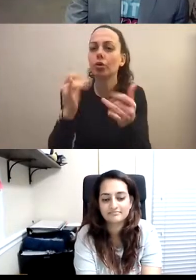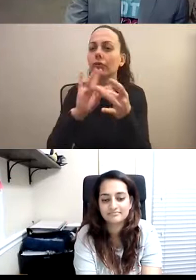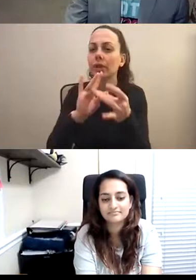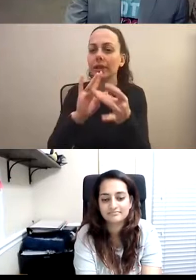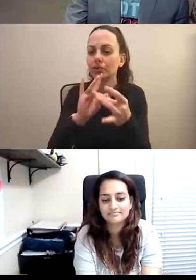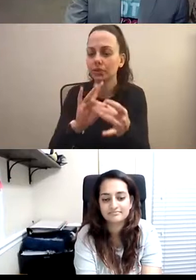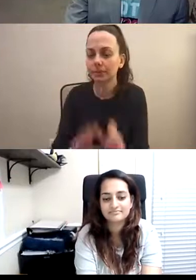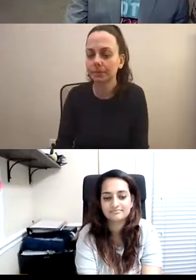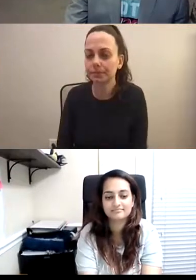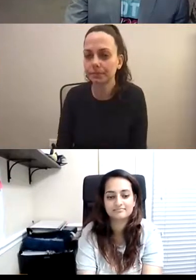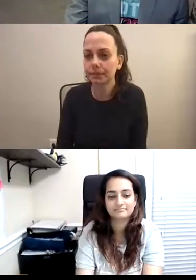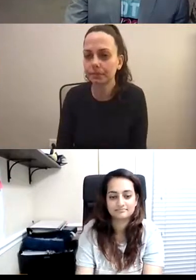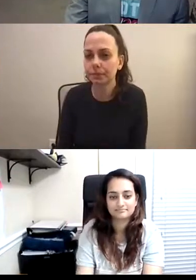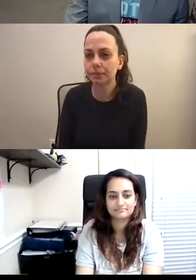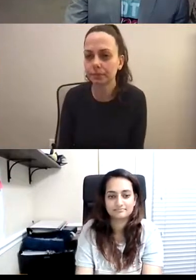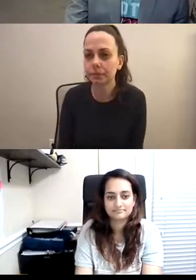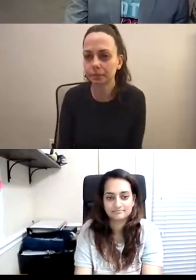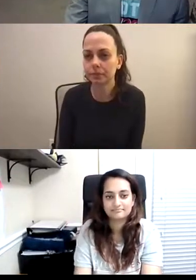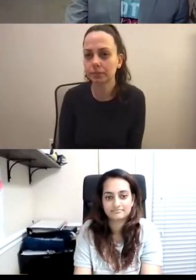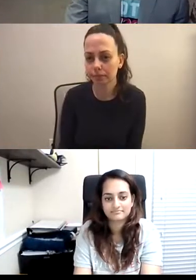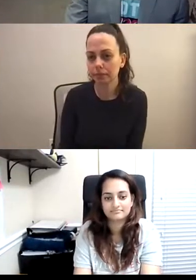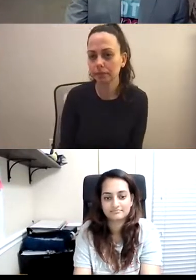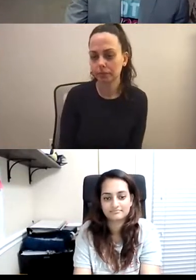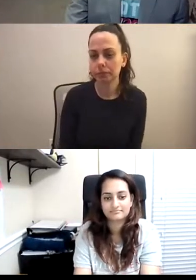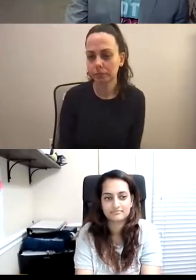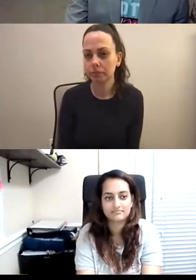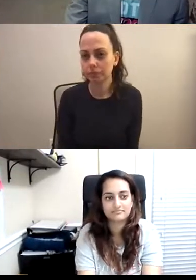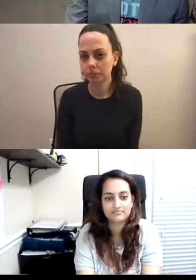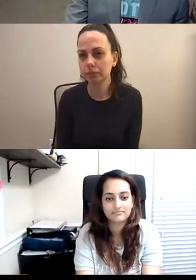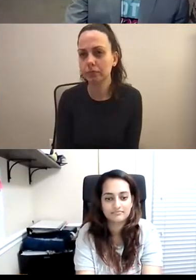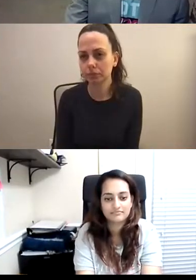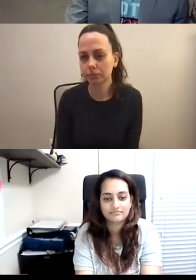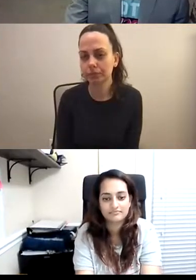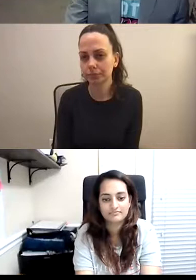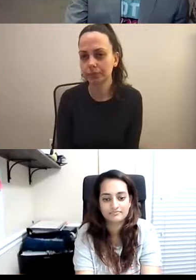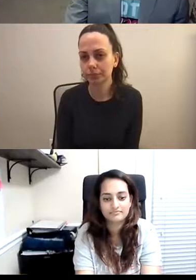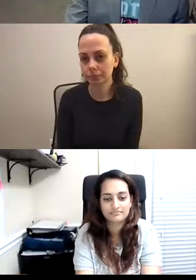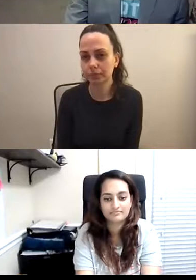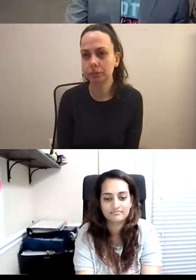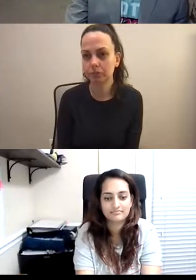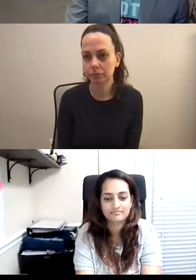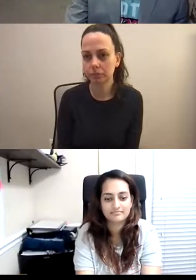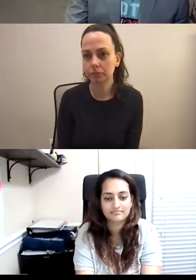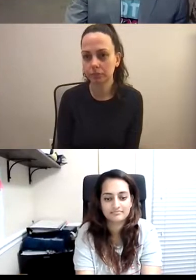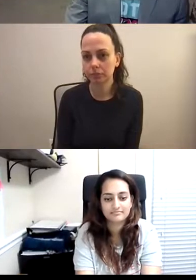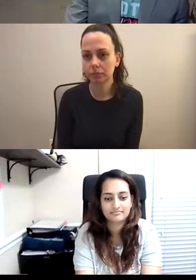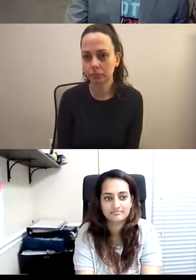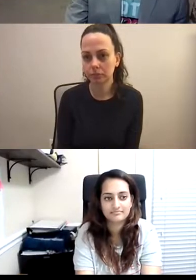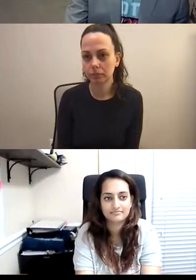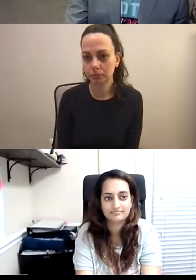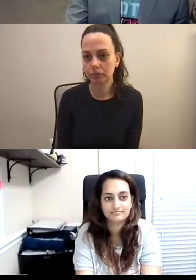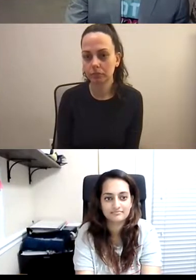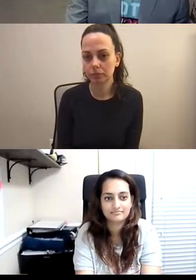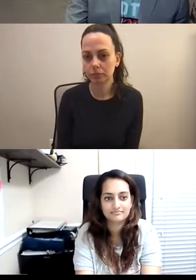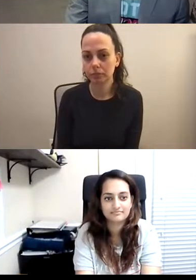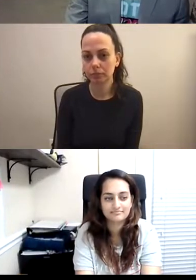like how to get me out of my chair, how to get me into bed, how to undress and redress me after our sessions. So, you know, I was